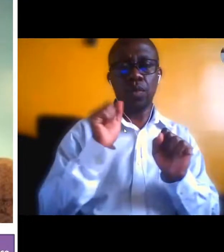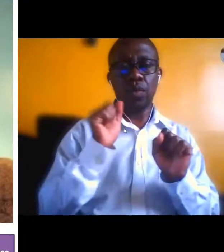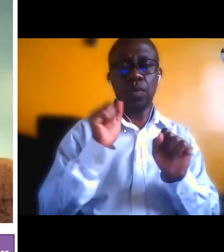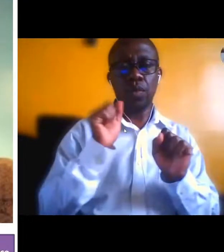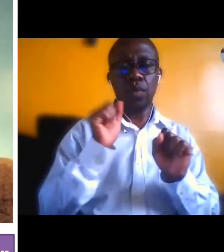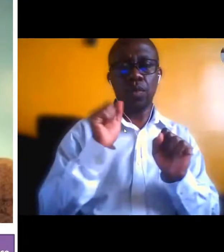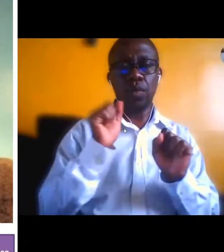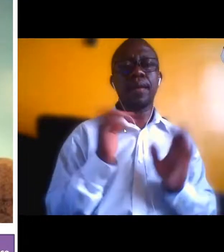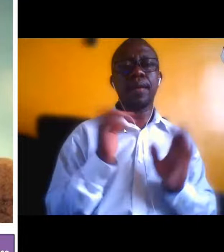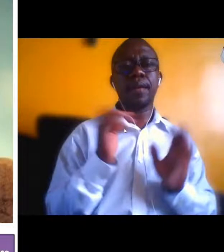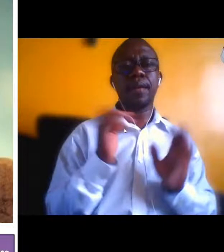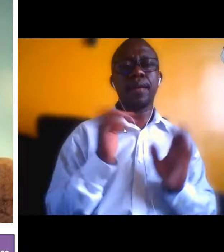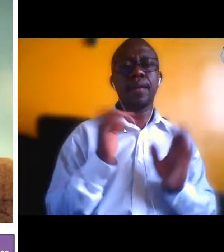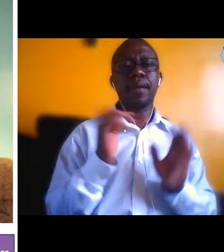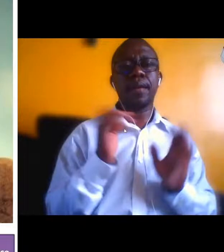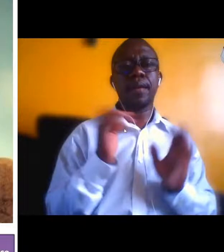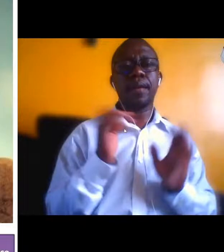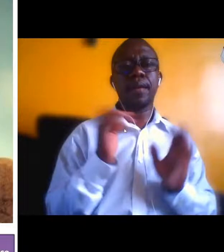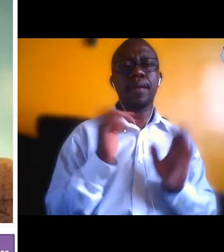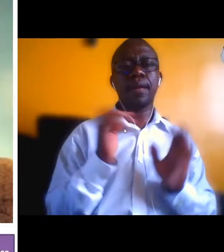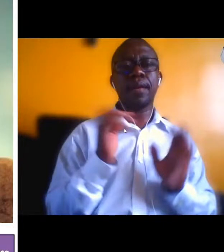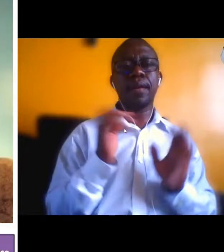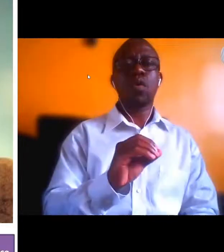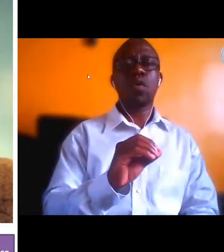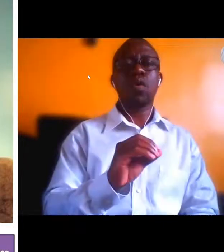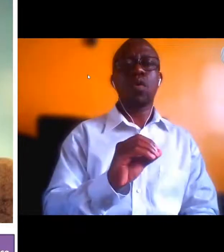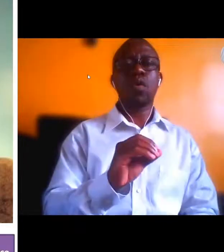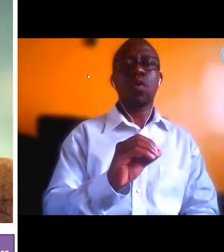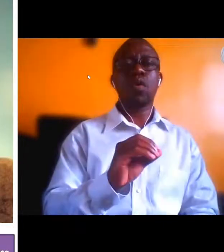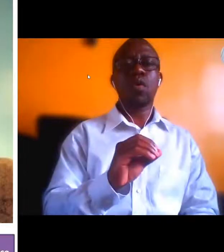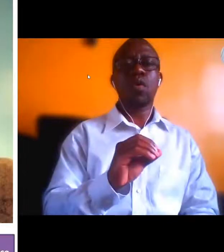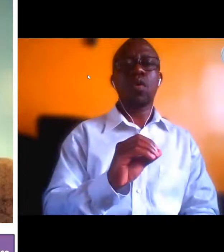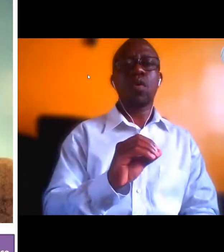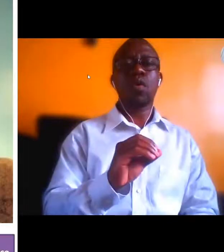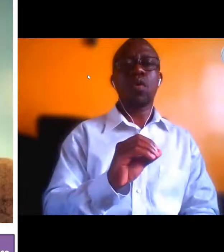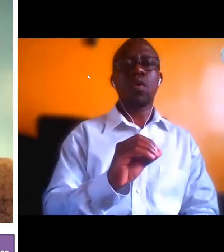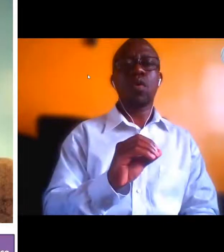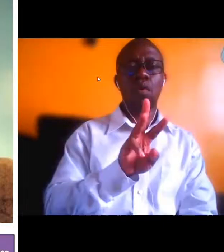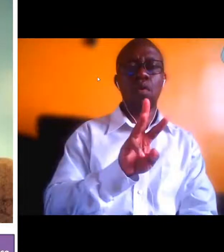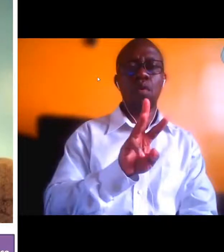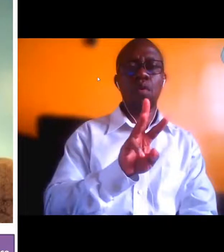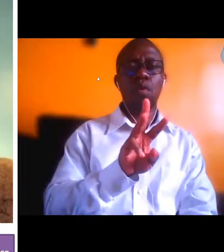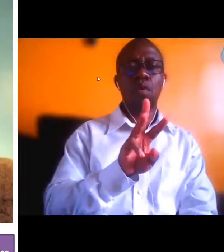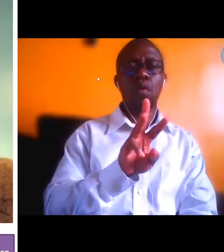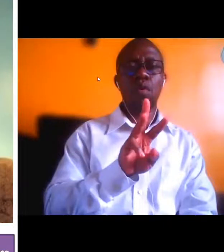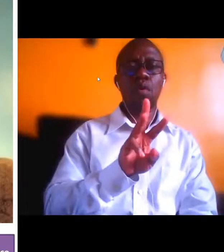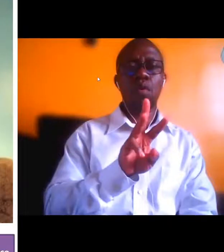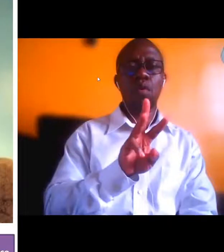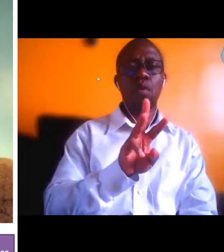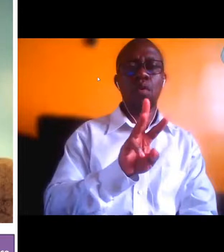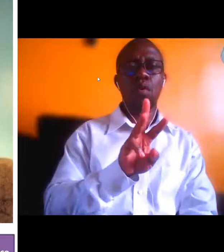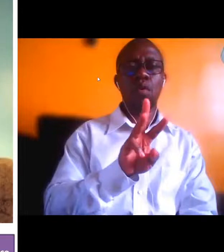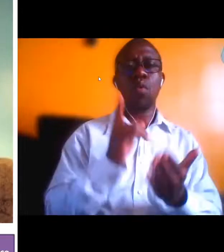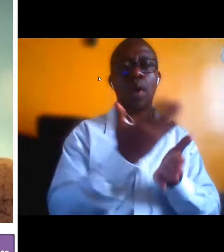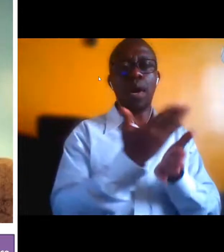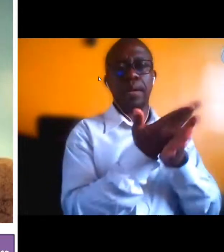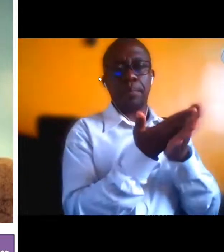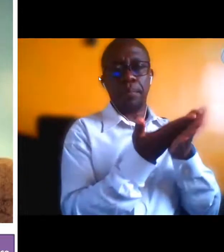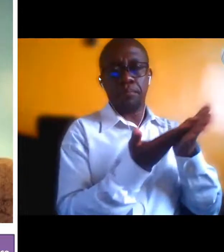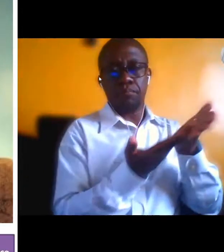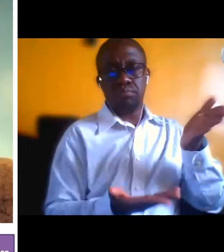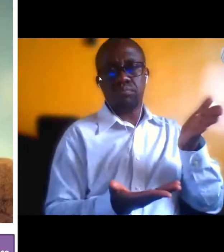Forum workbook, where we have simple section, one pager, but we have a clear policy